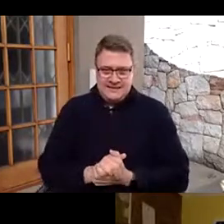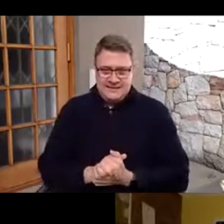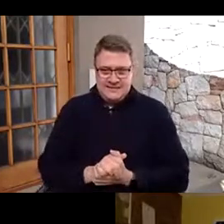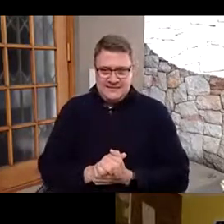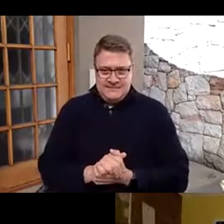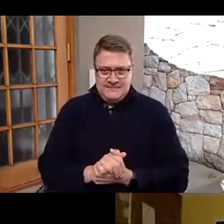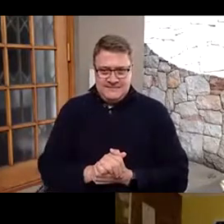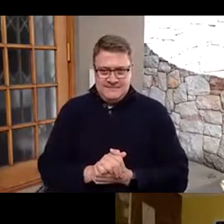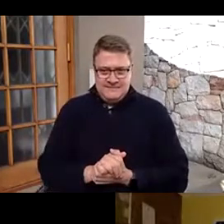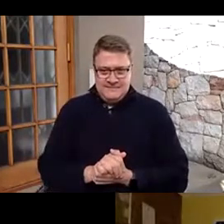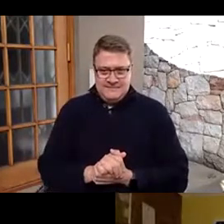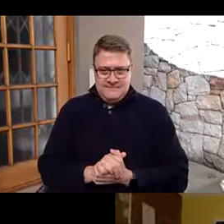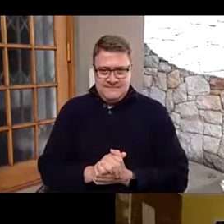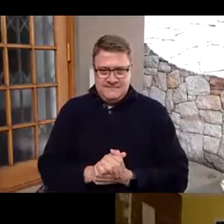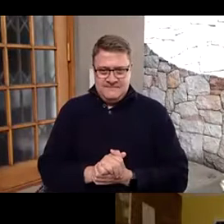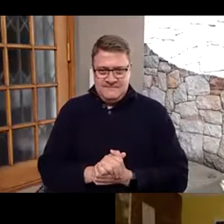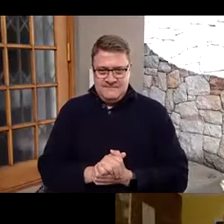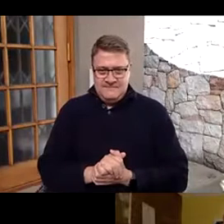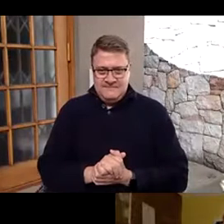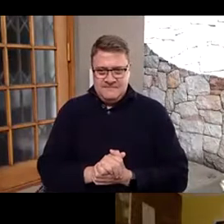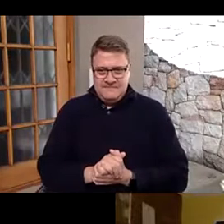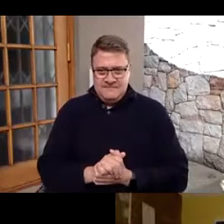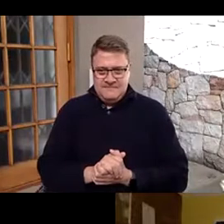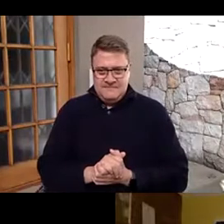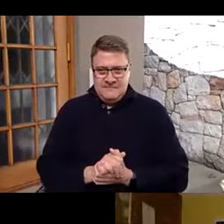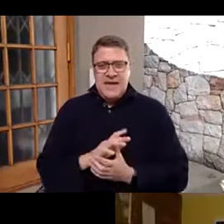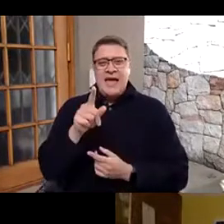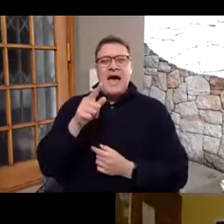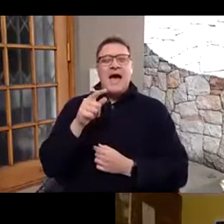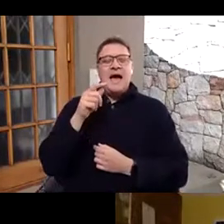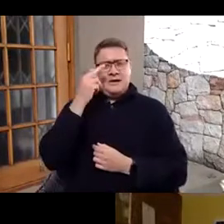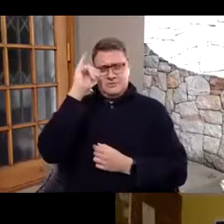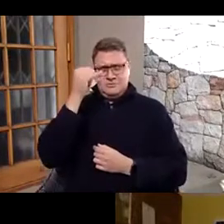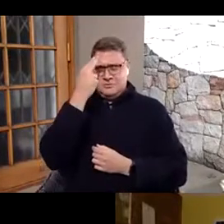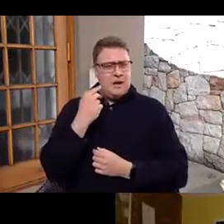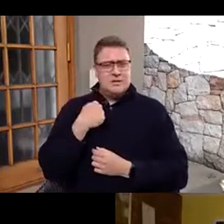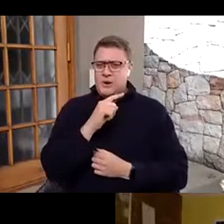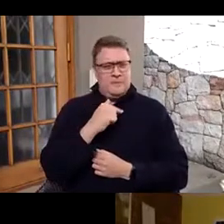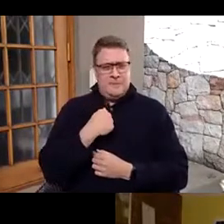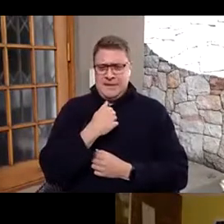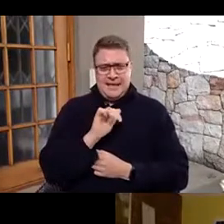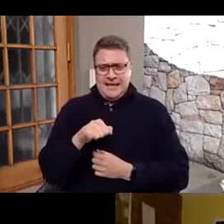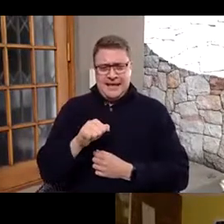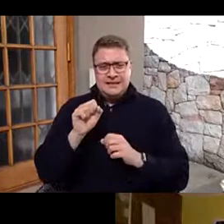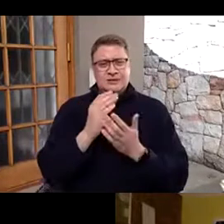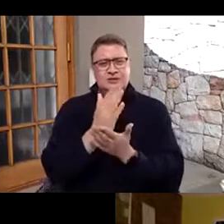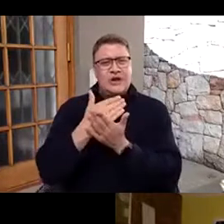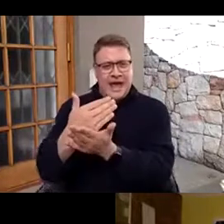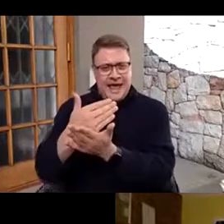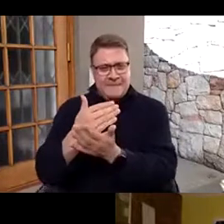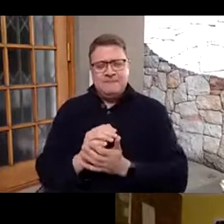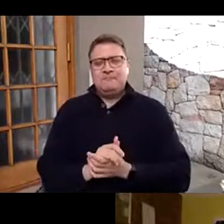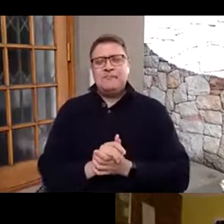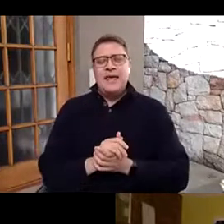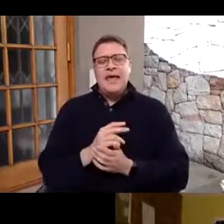again. That's not me. Not yet, anyway. Thanks, Chelsea.